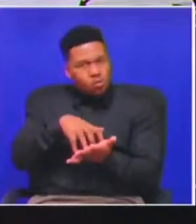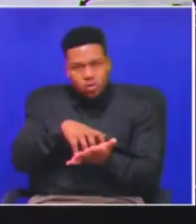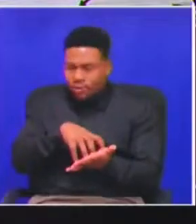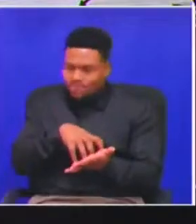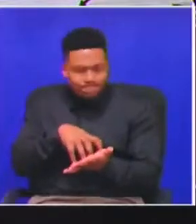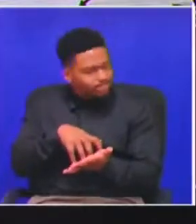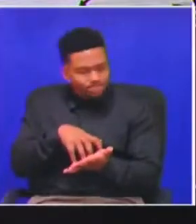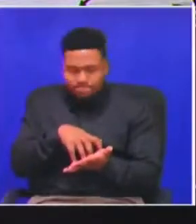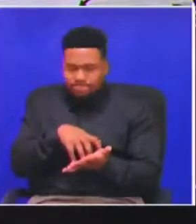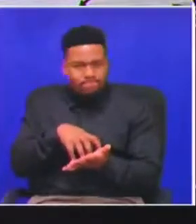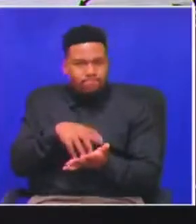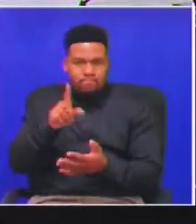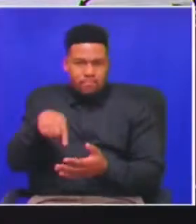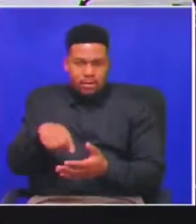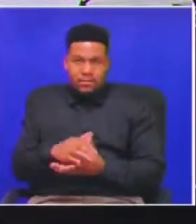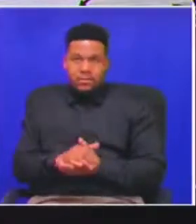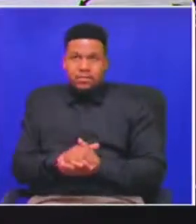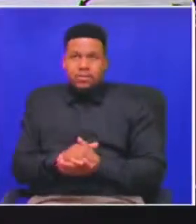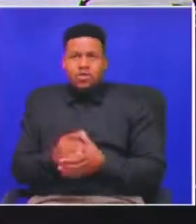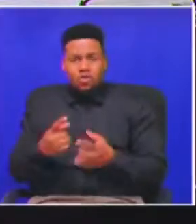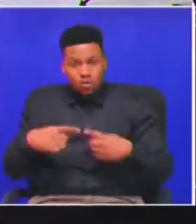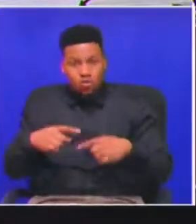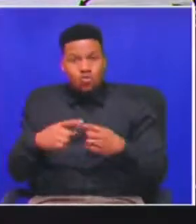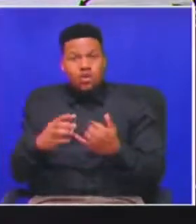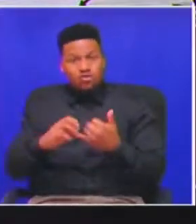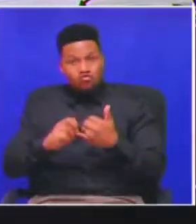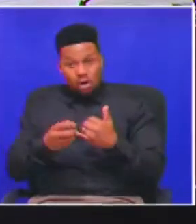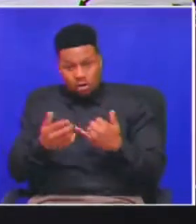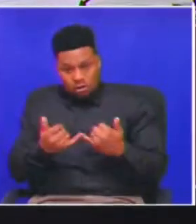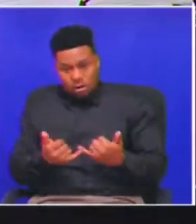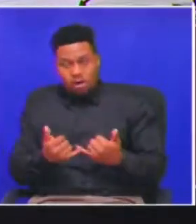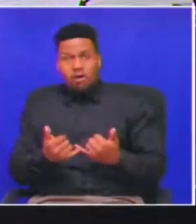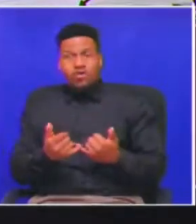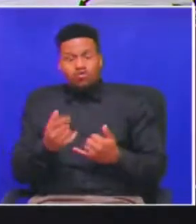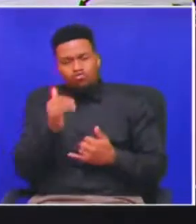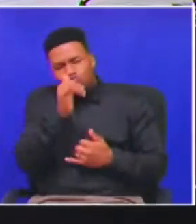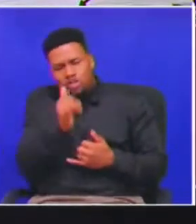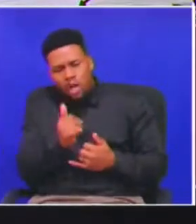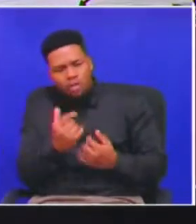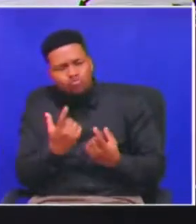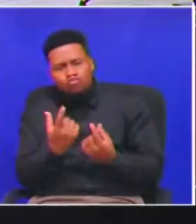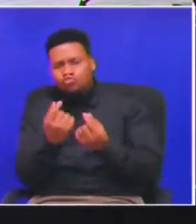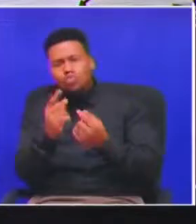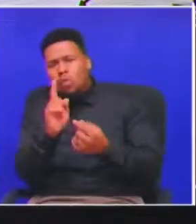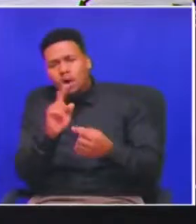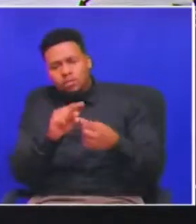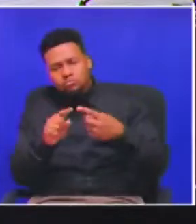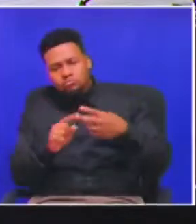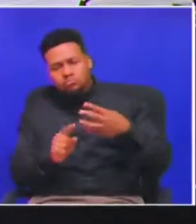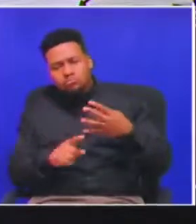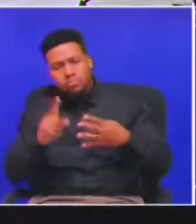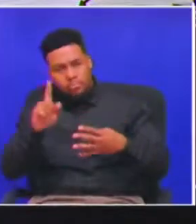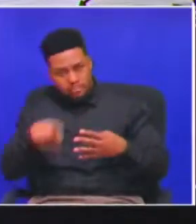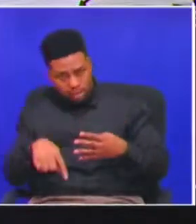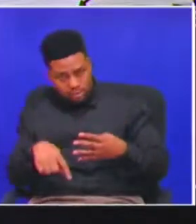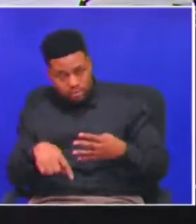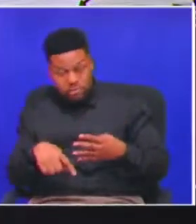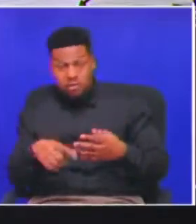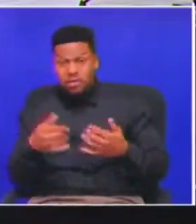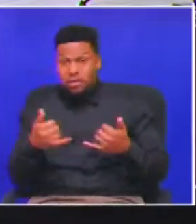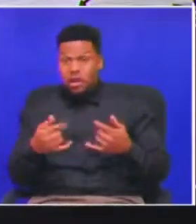we have resolved that what we need to do is to embark on reforms that are going